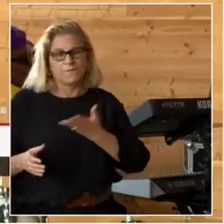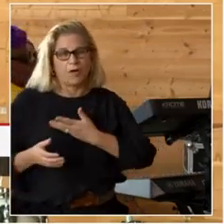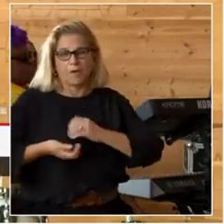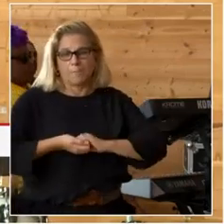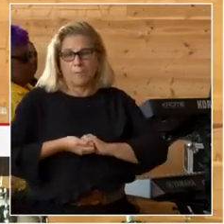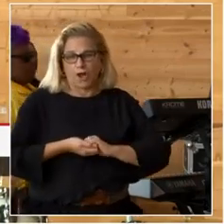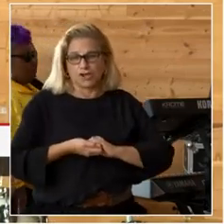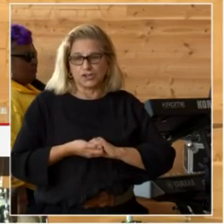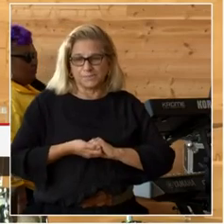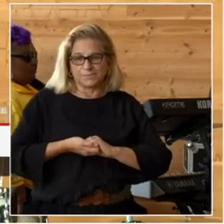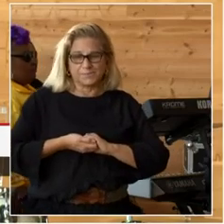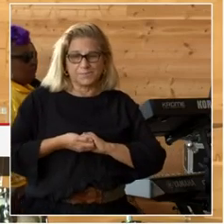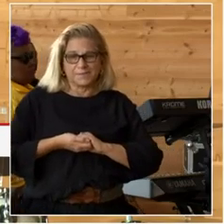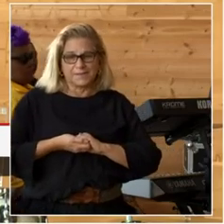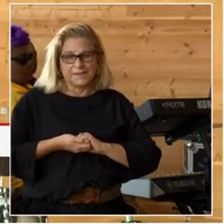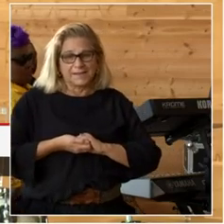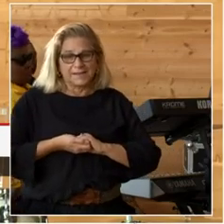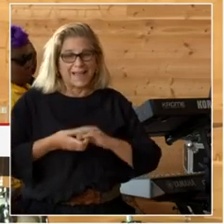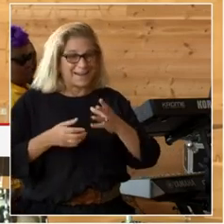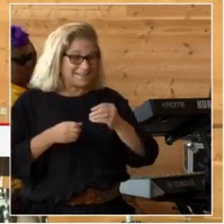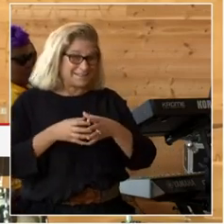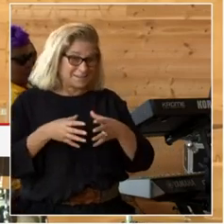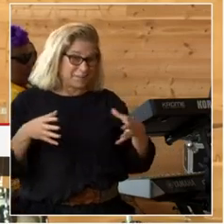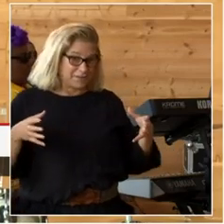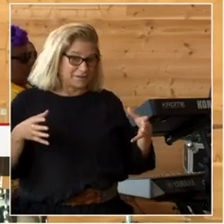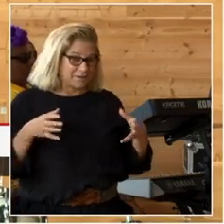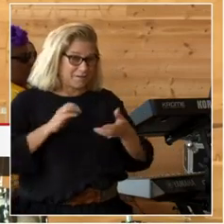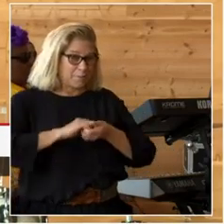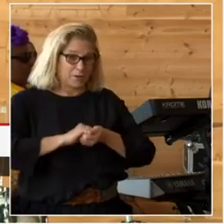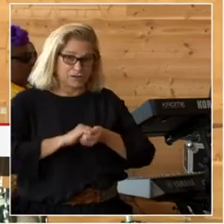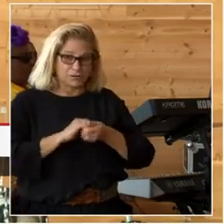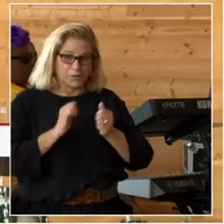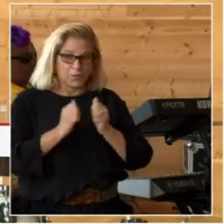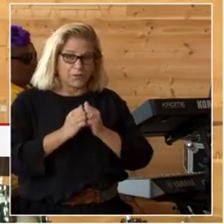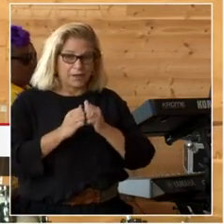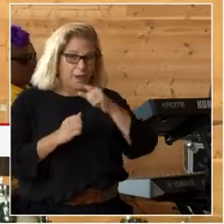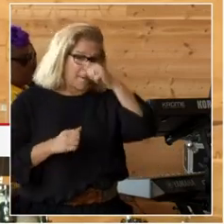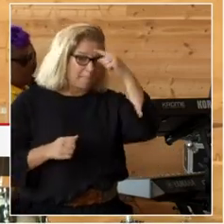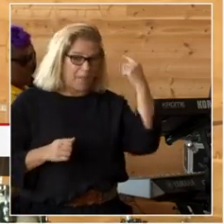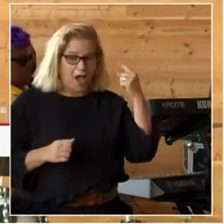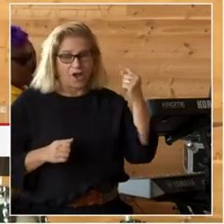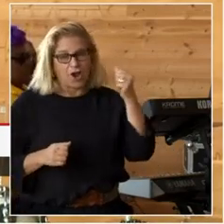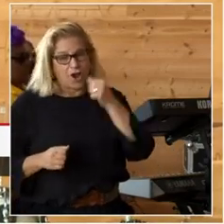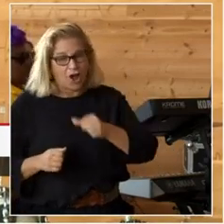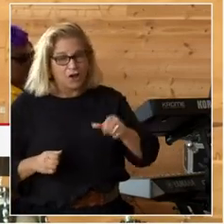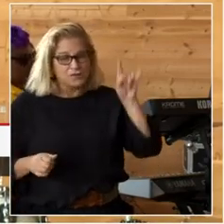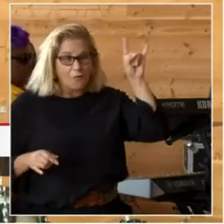an expanding partnership with Black Girls Rock.